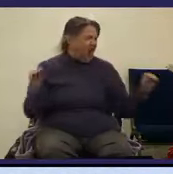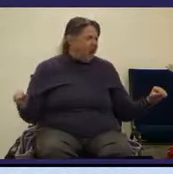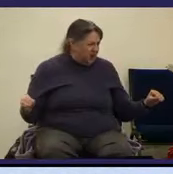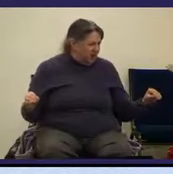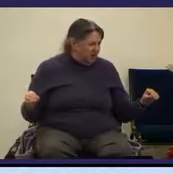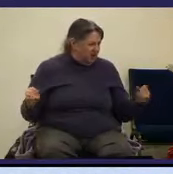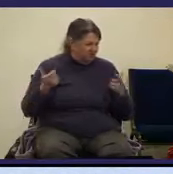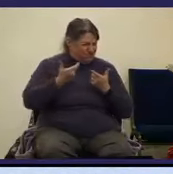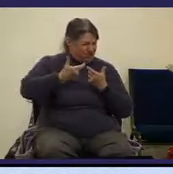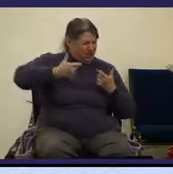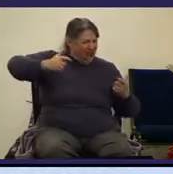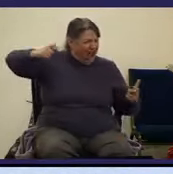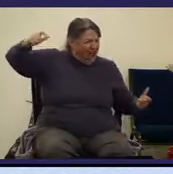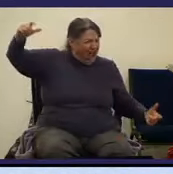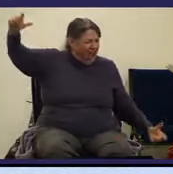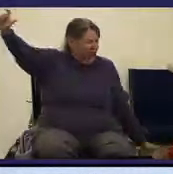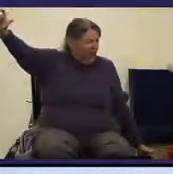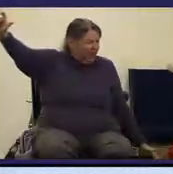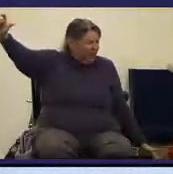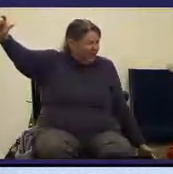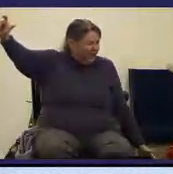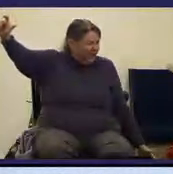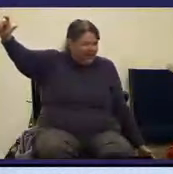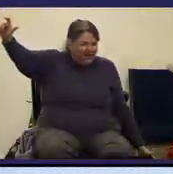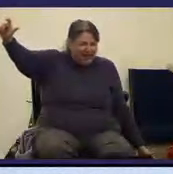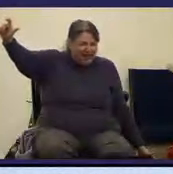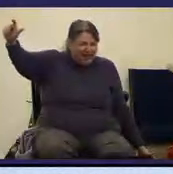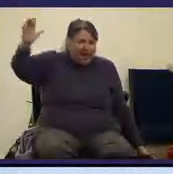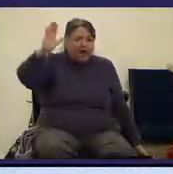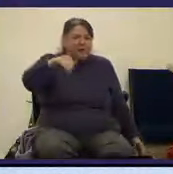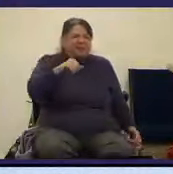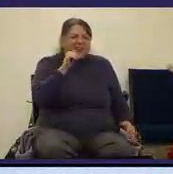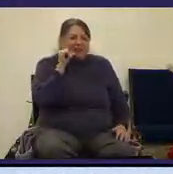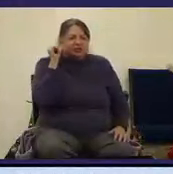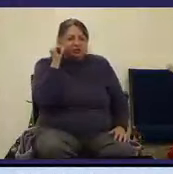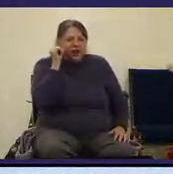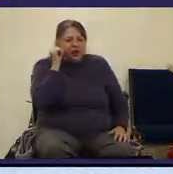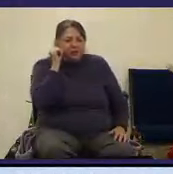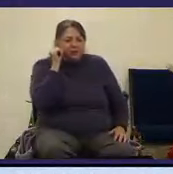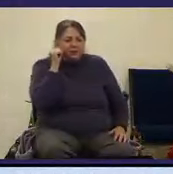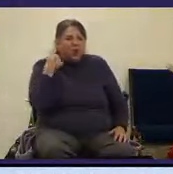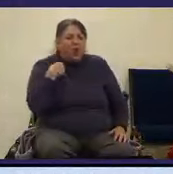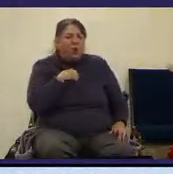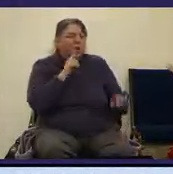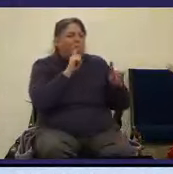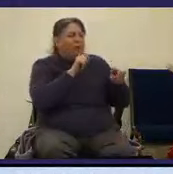powerful thought. I want to, so yesterday we went to a funeral.